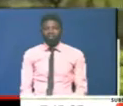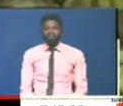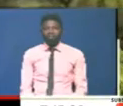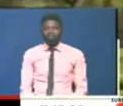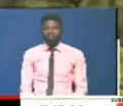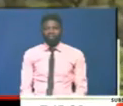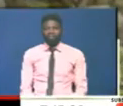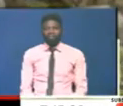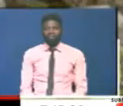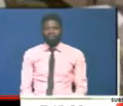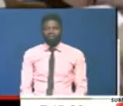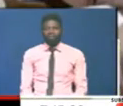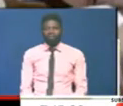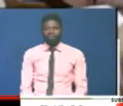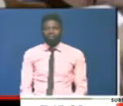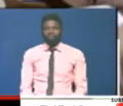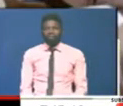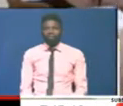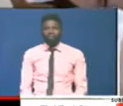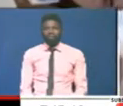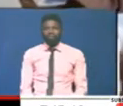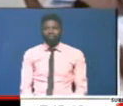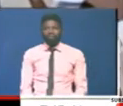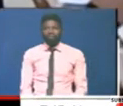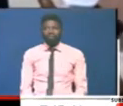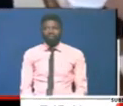responsibility. Happy Father's Day to